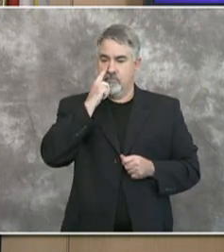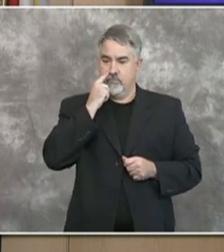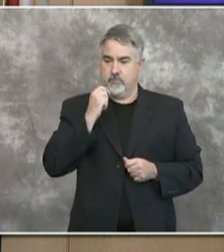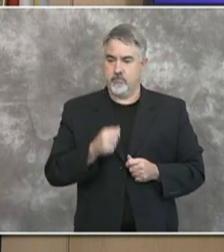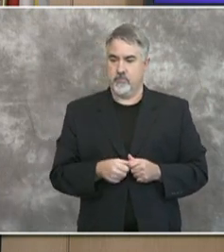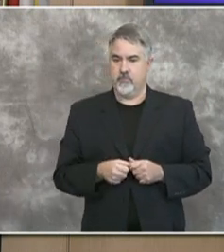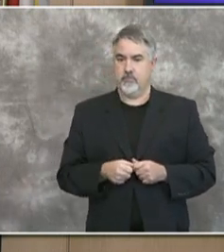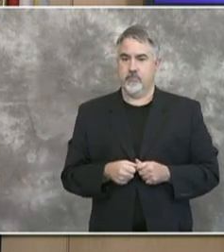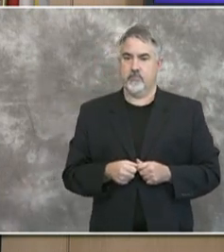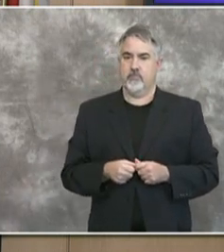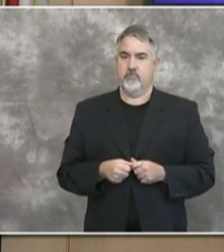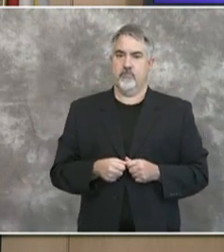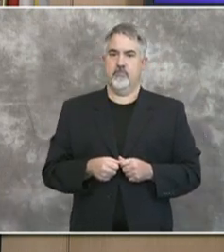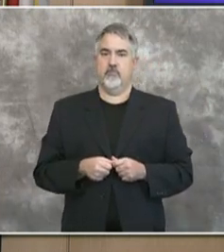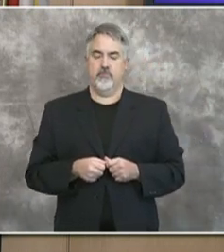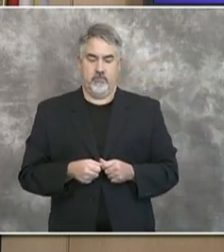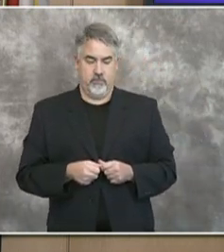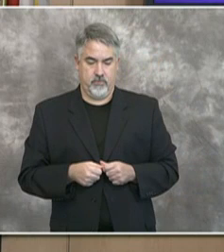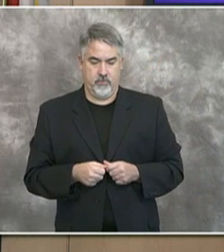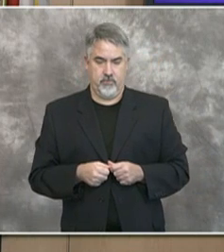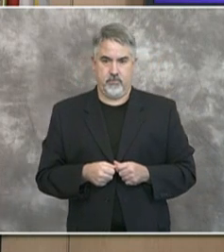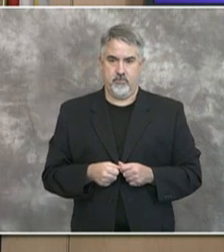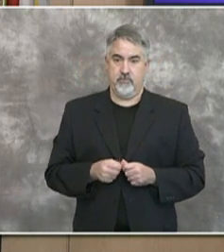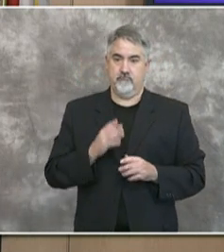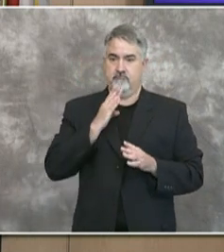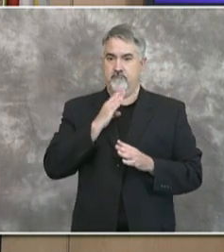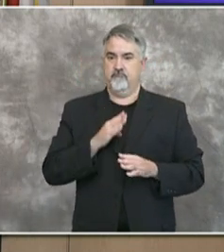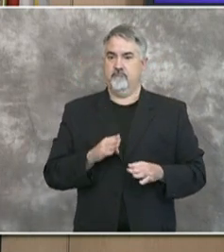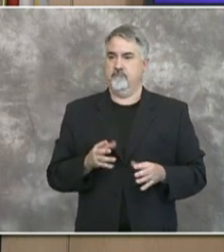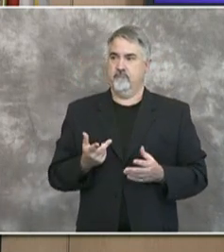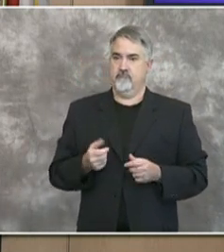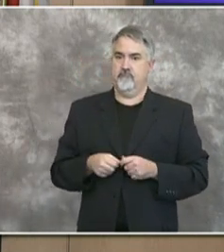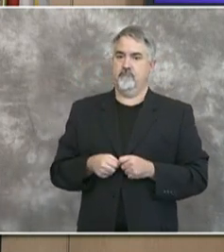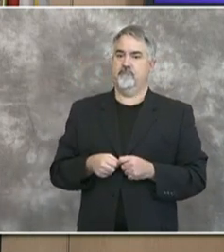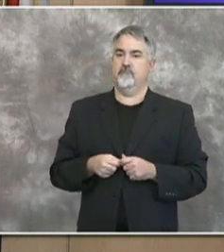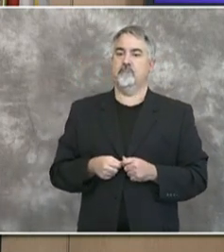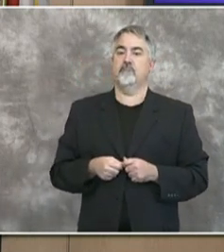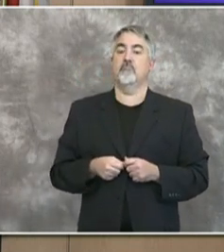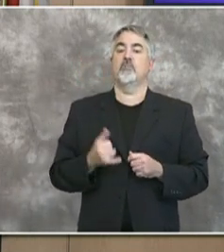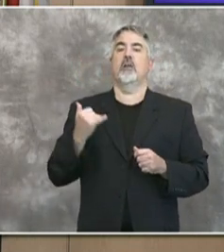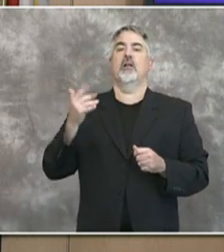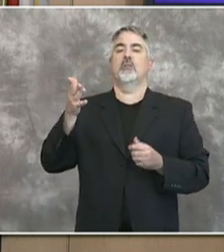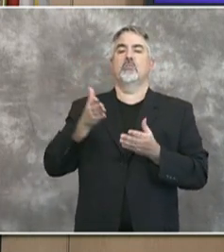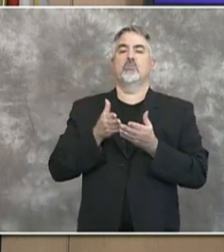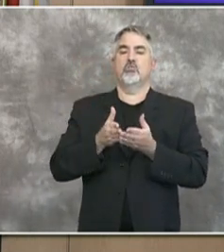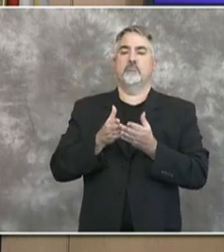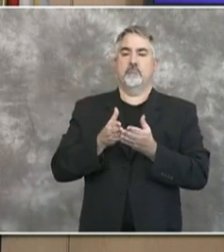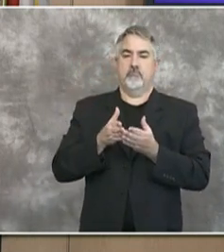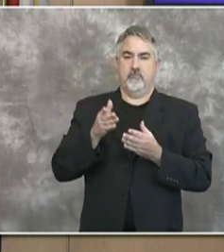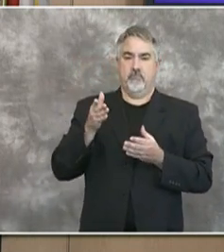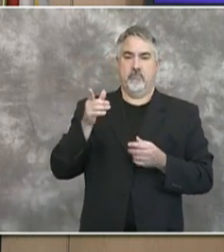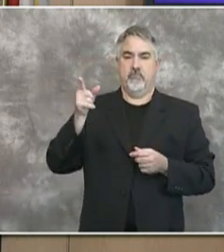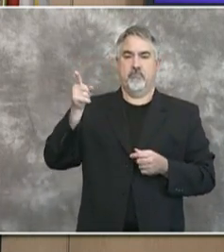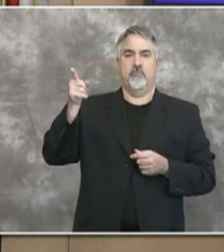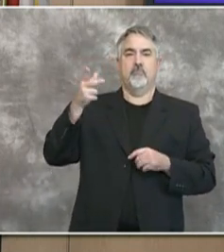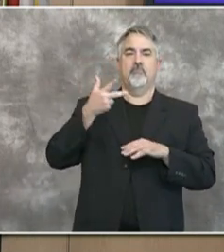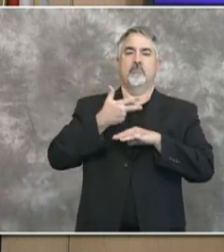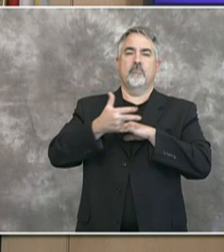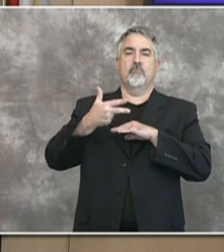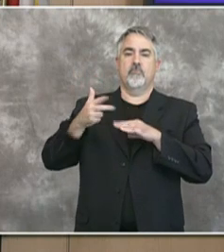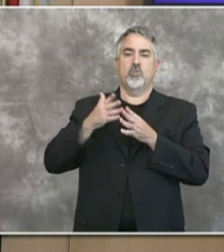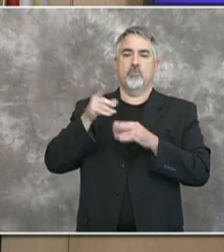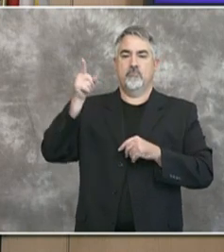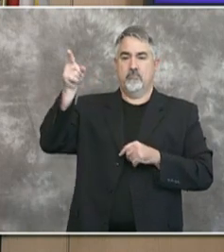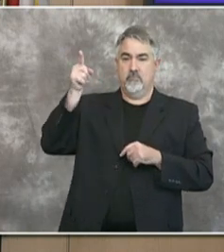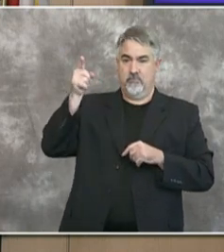Yes, there was more BAE Systems shipyard workers who tested positive this week for COVID-19, and the source tells us the company isn't being